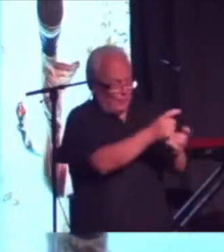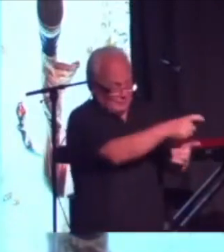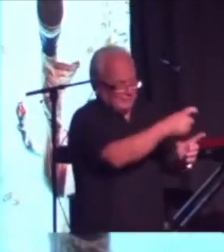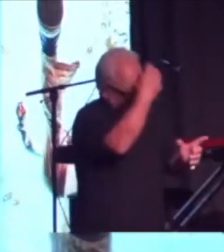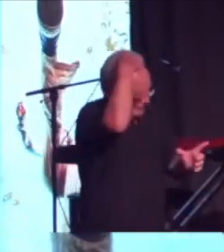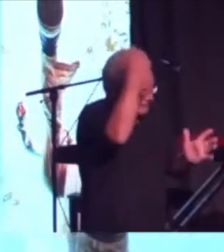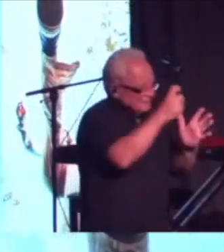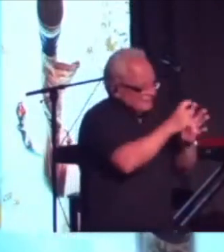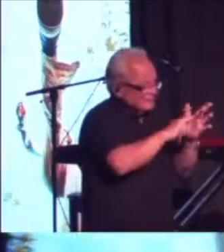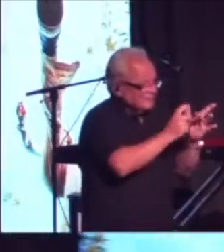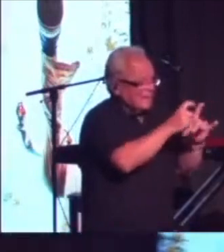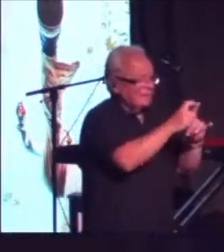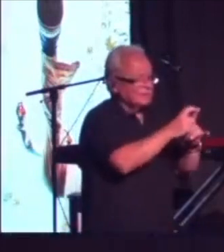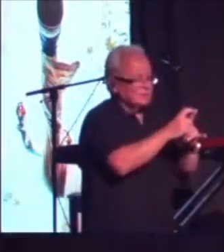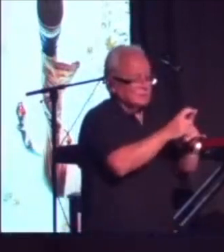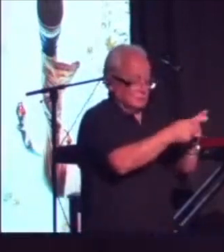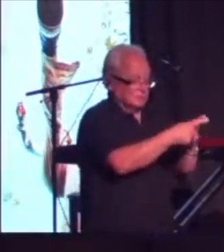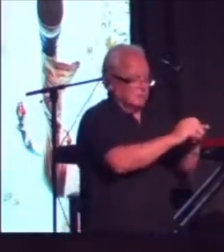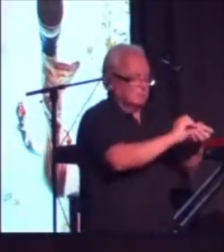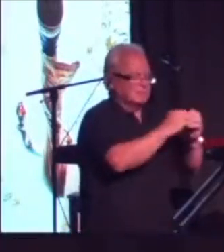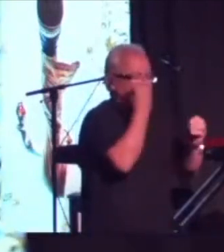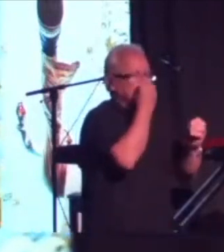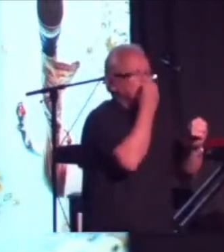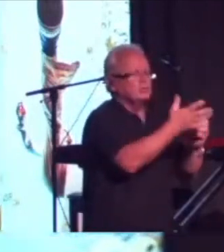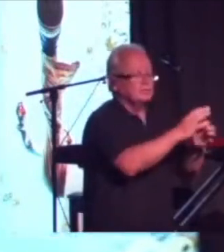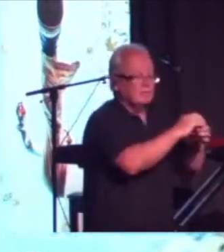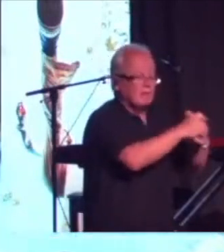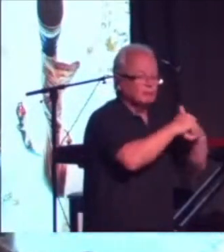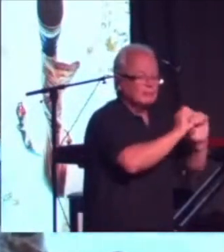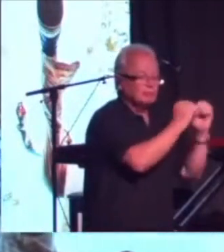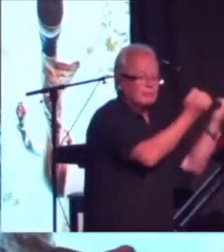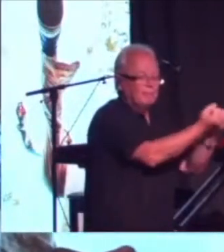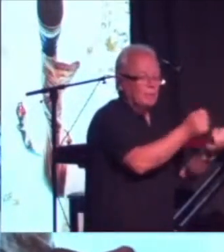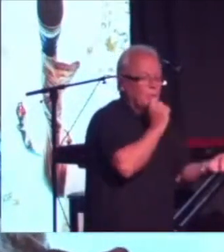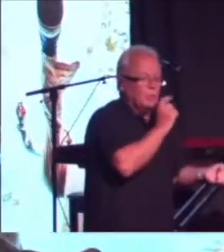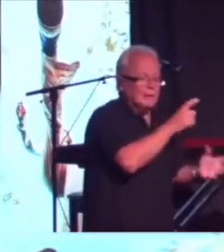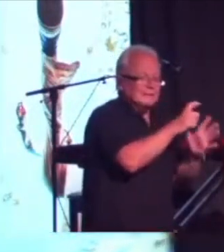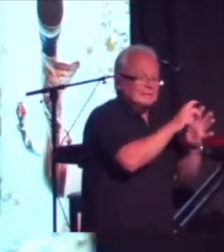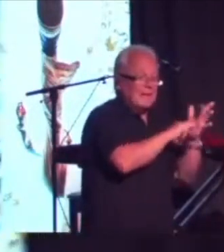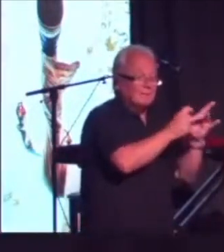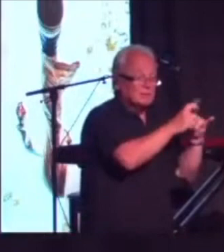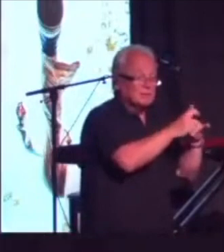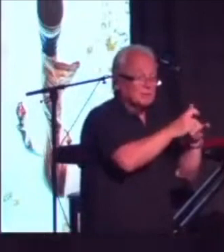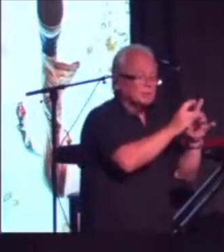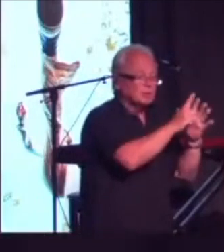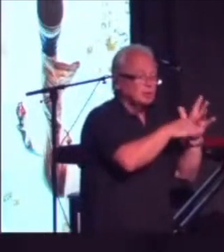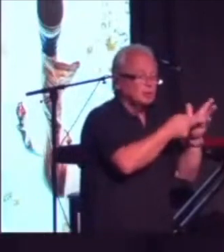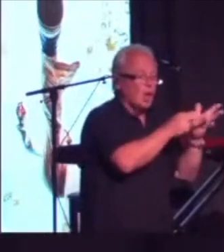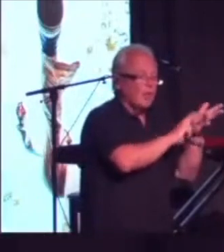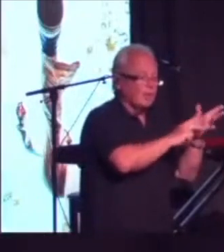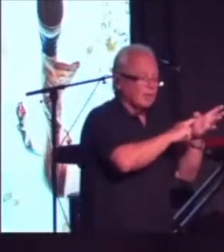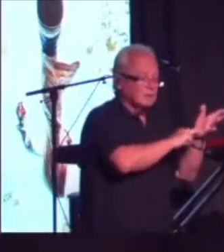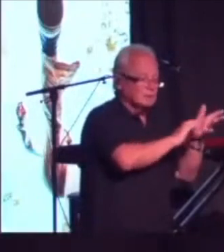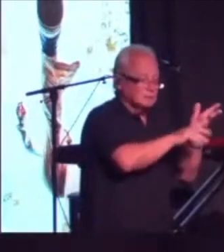most beautiful friendship is formed in all the scriptures. David and Jonathan. The Bible says that their souls were